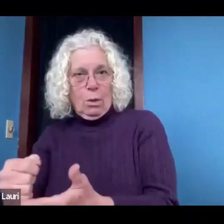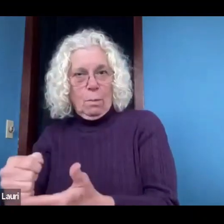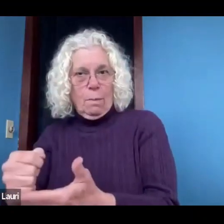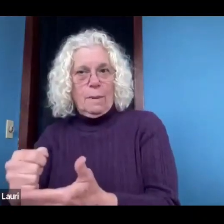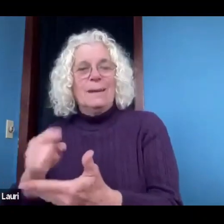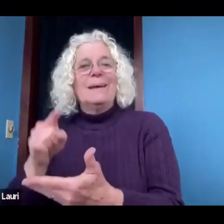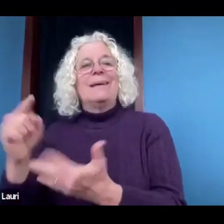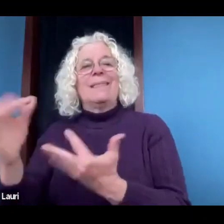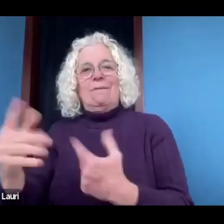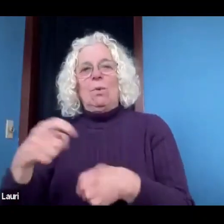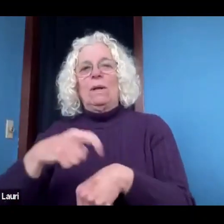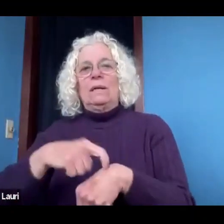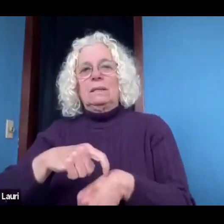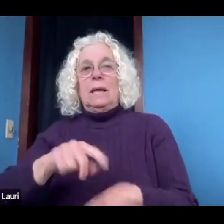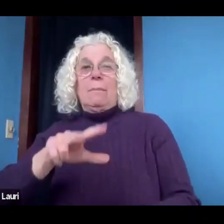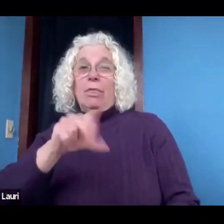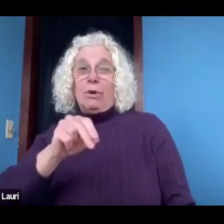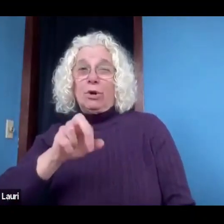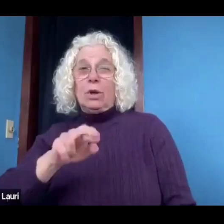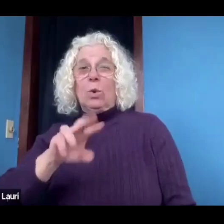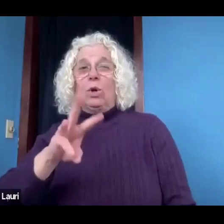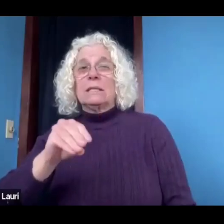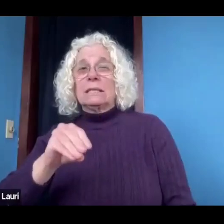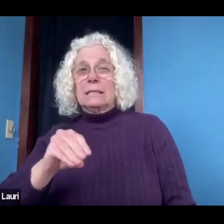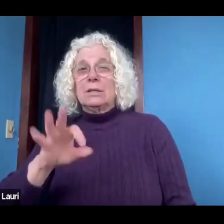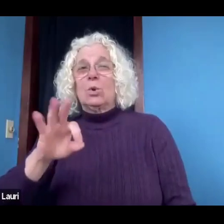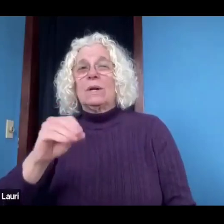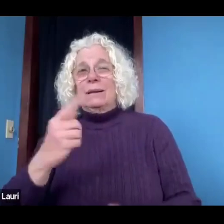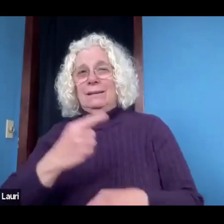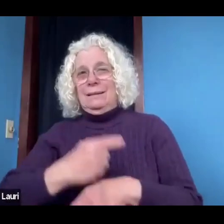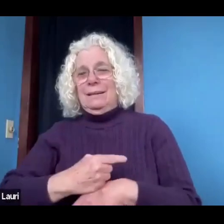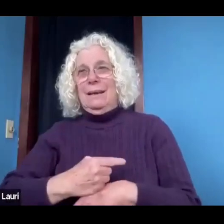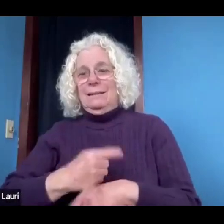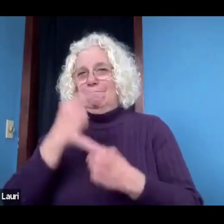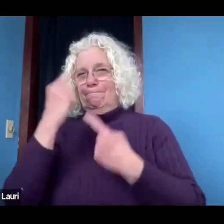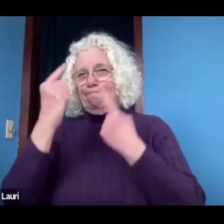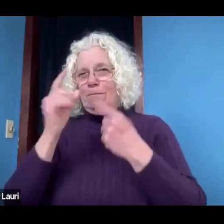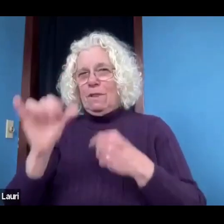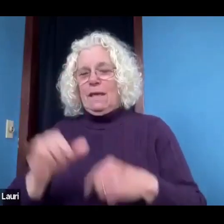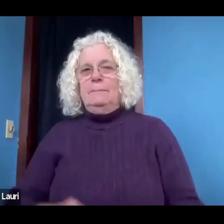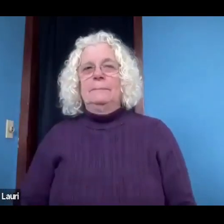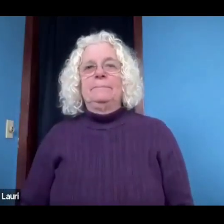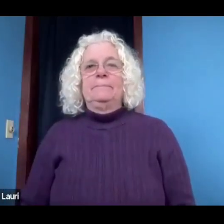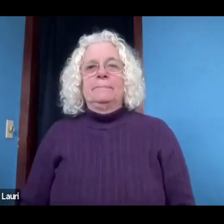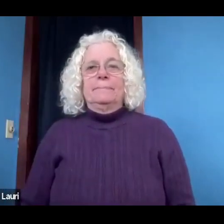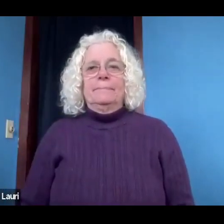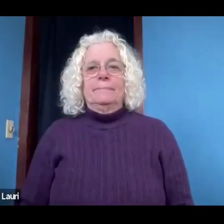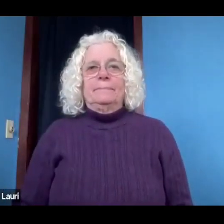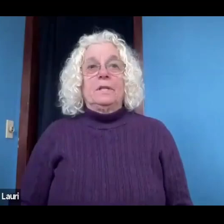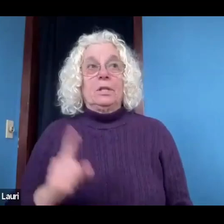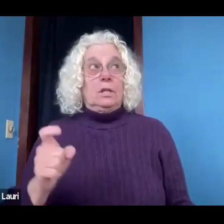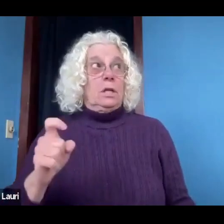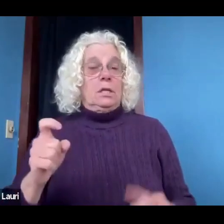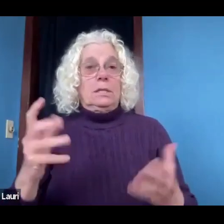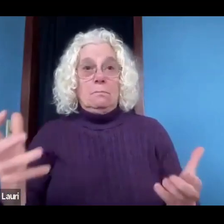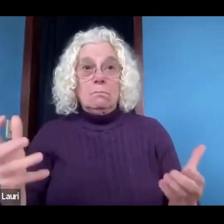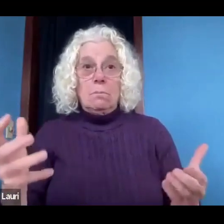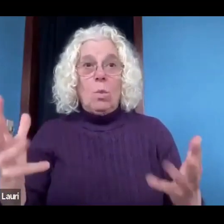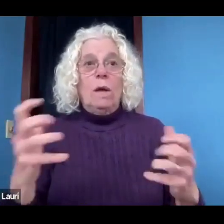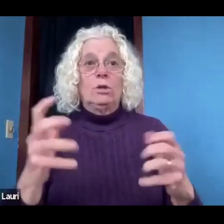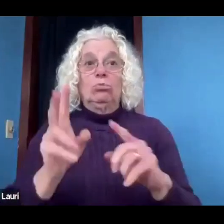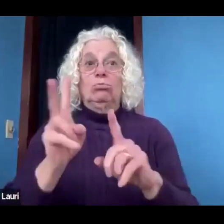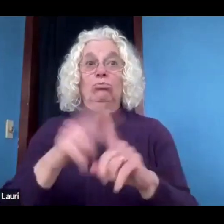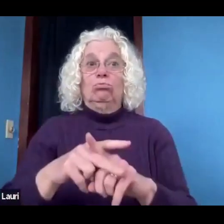have a wait period of 30, 60, or 90 days. So those are all things to consider too down the road when you want to employ the plan and